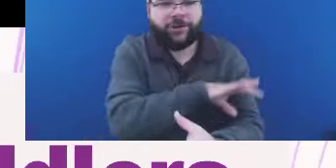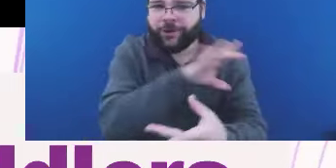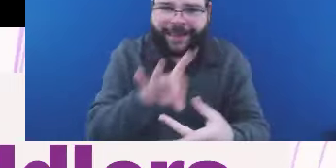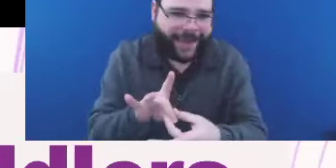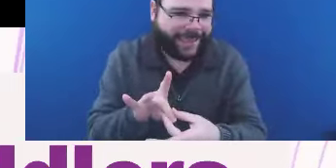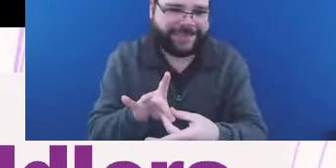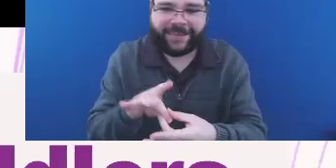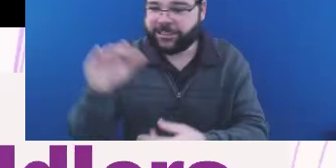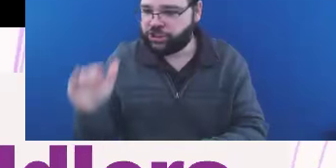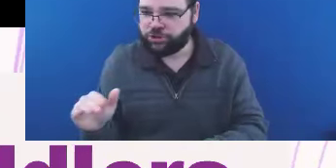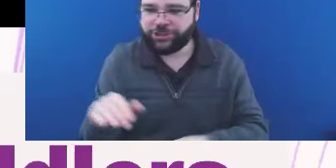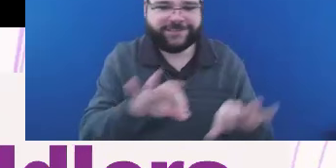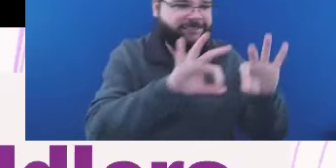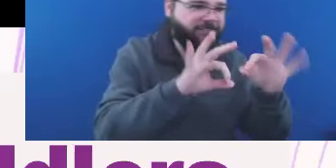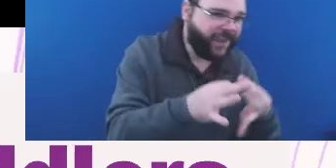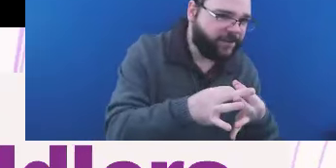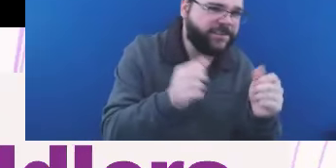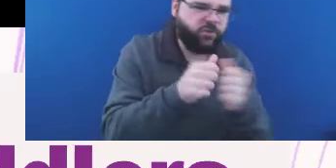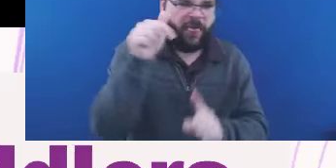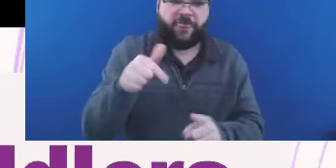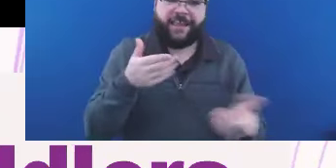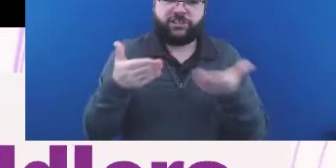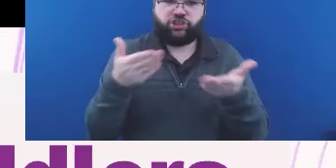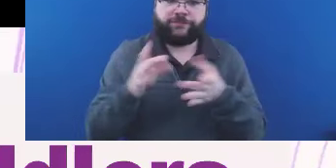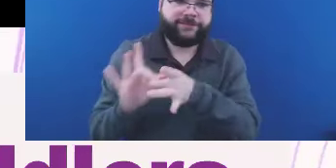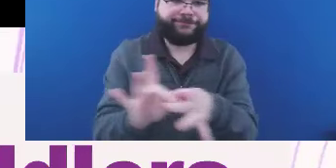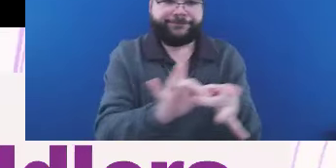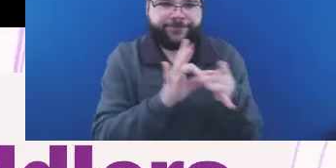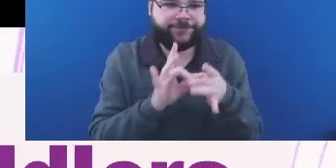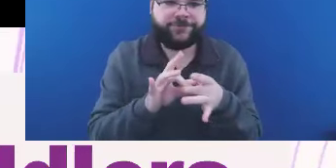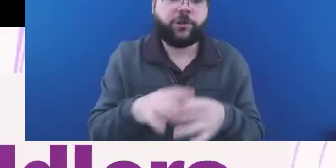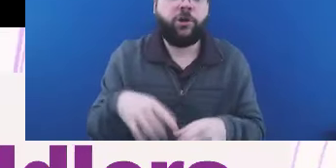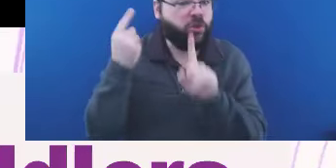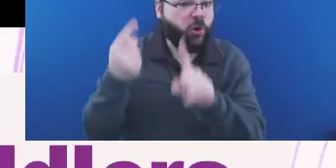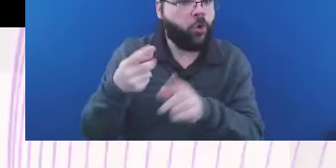that they qualify for, and that will help them stay on that path of healthy